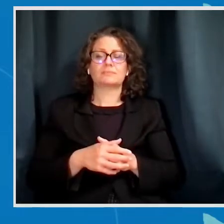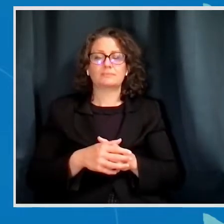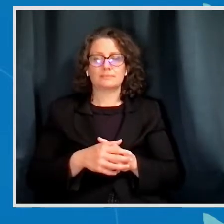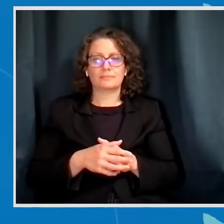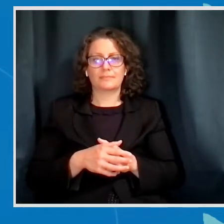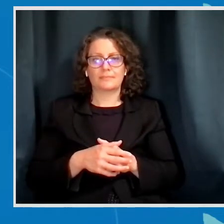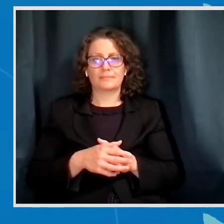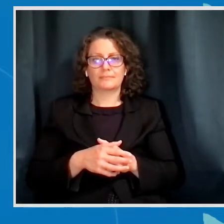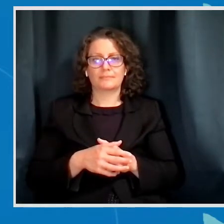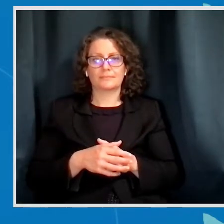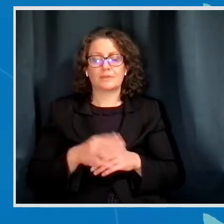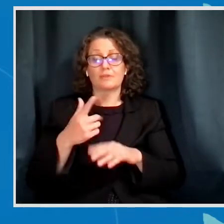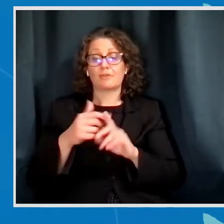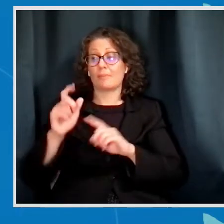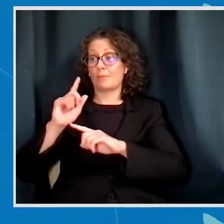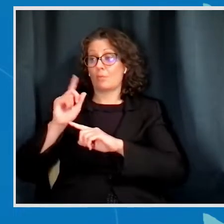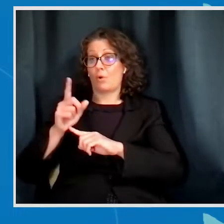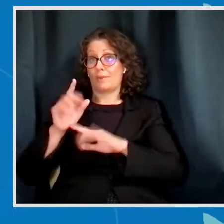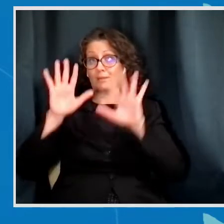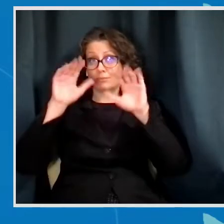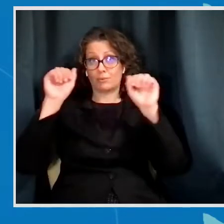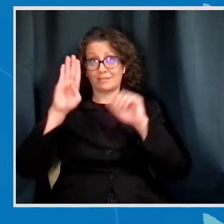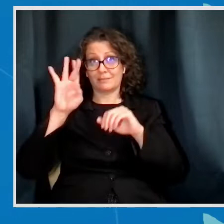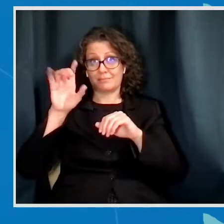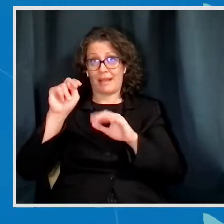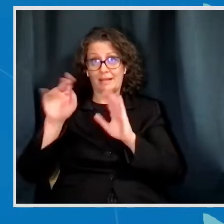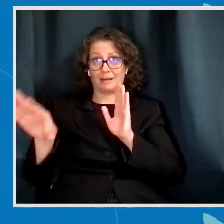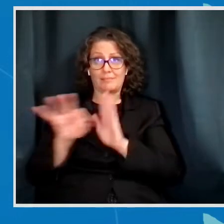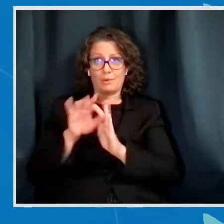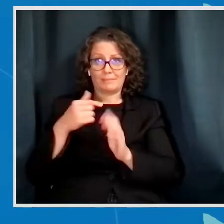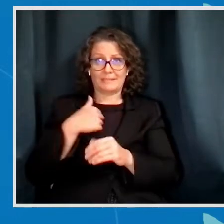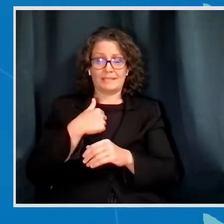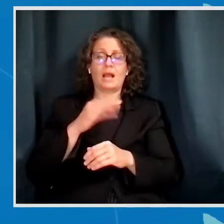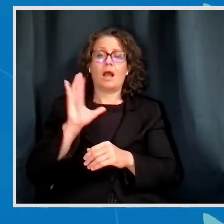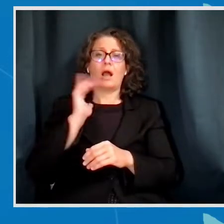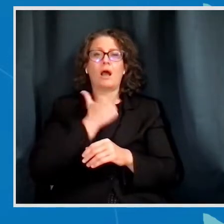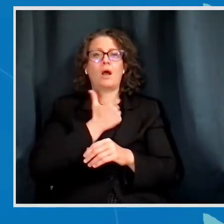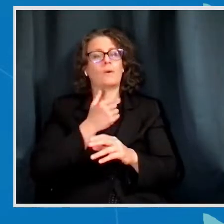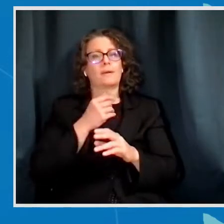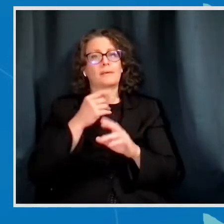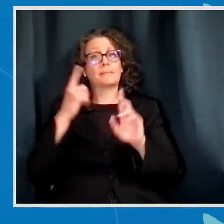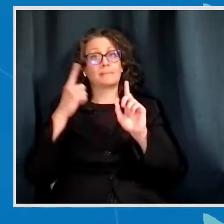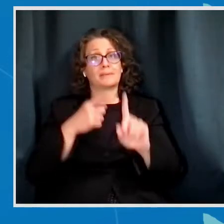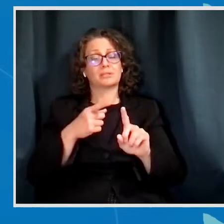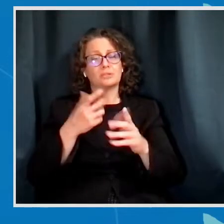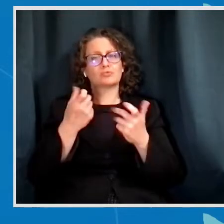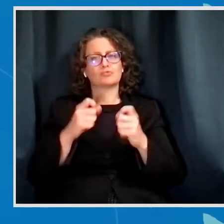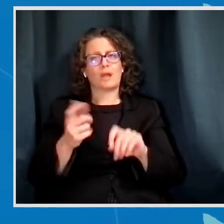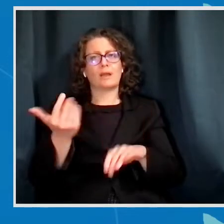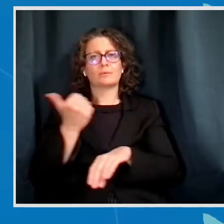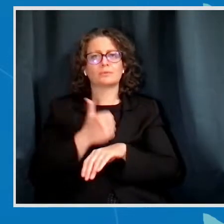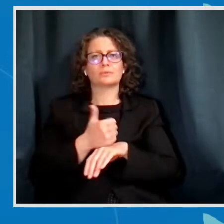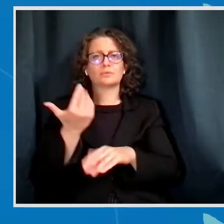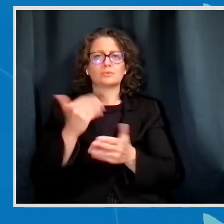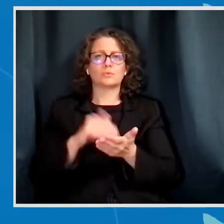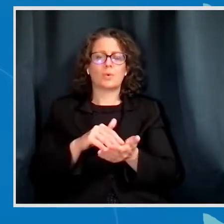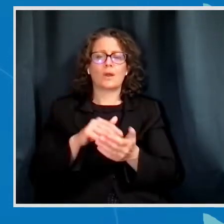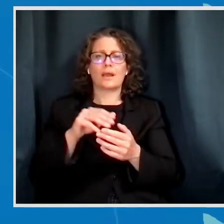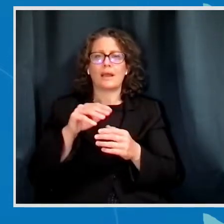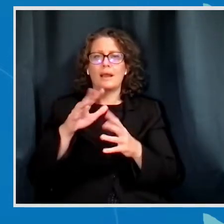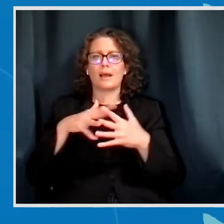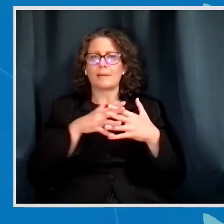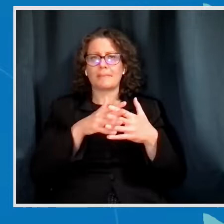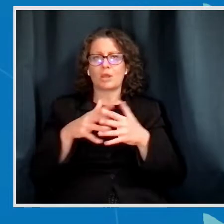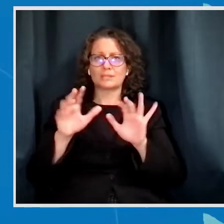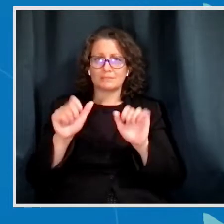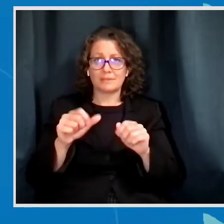moment President Biden appointed me, our mission was to try to restore America's ability to have credibility in this